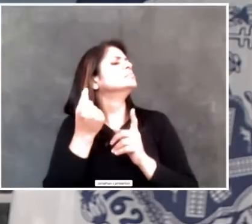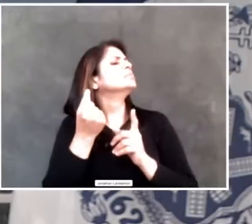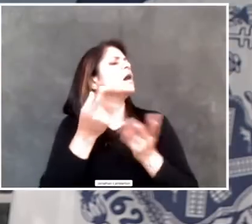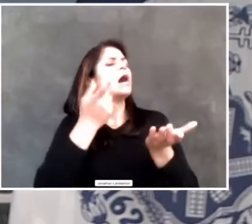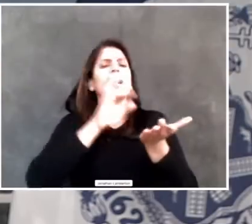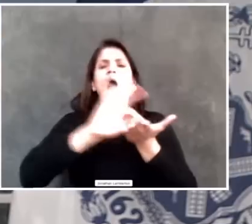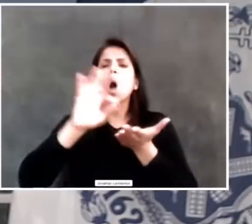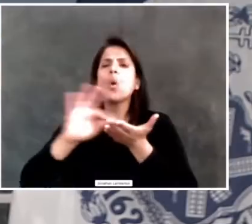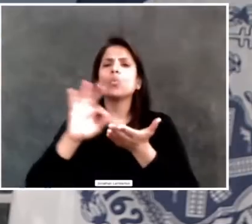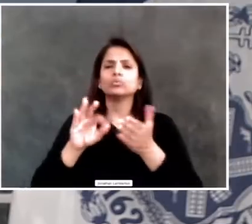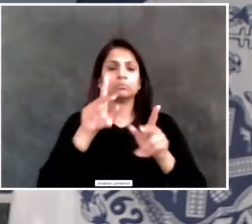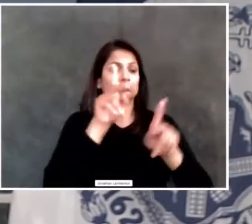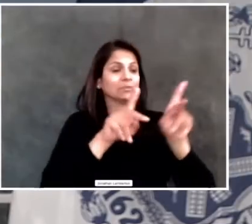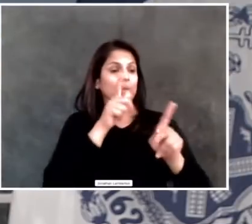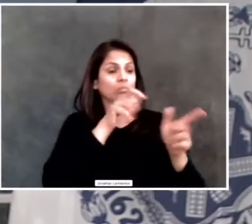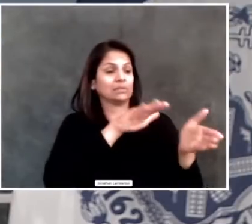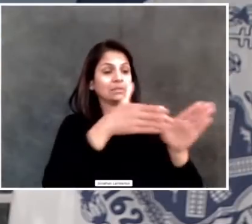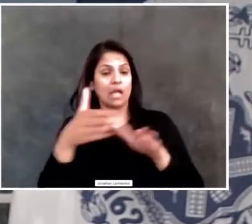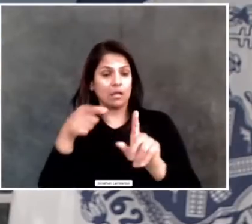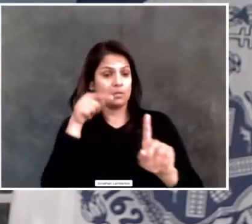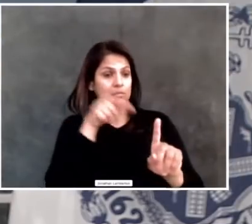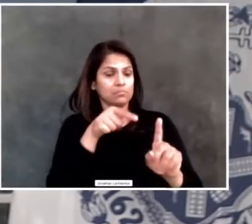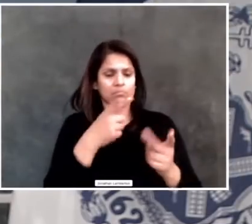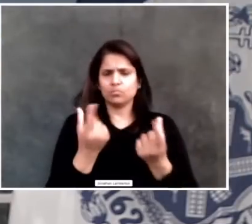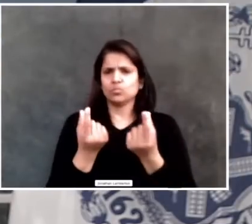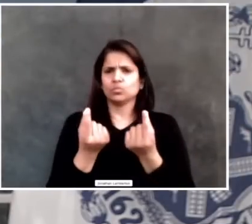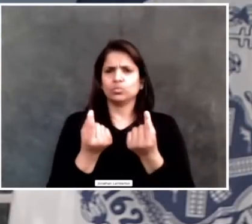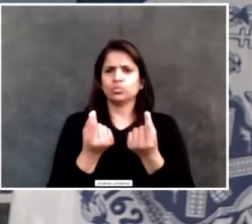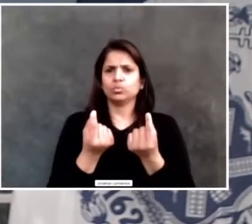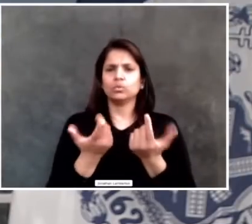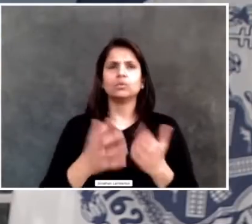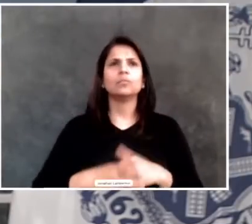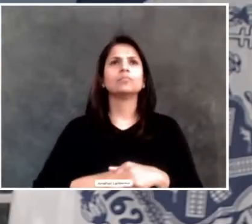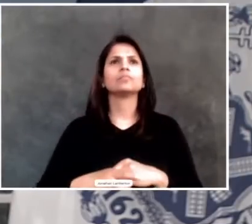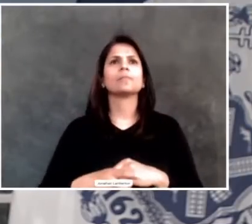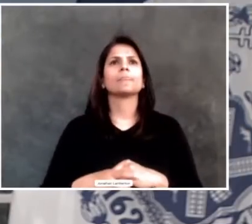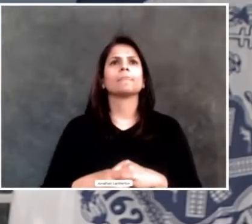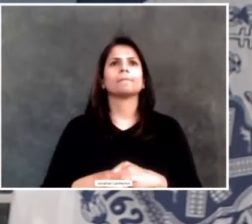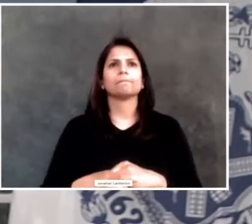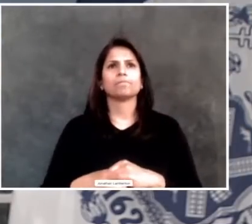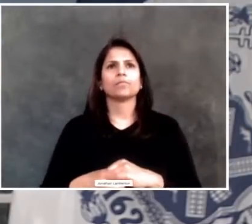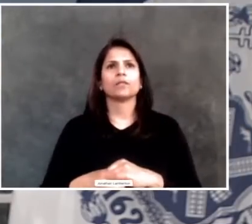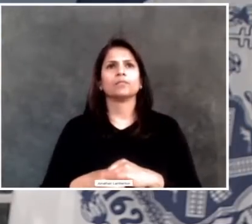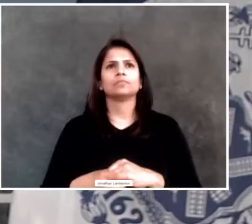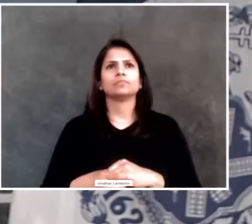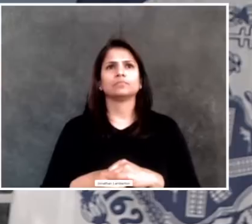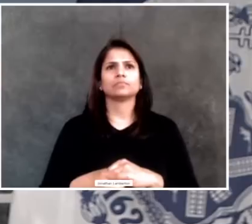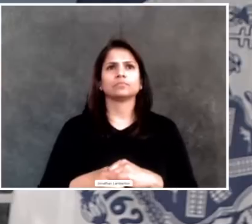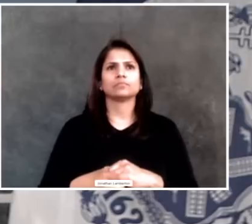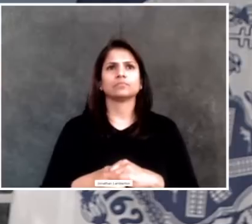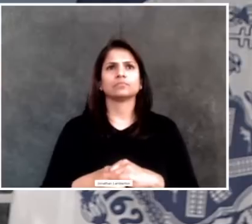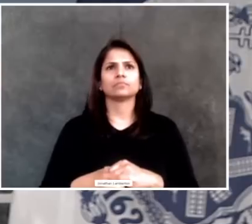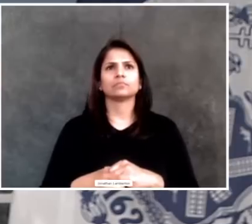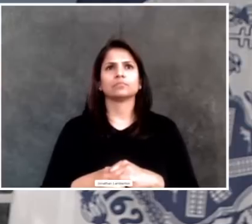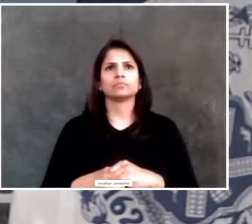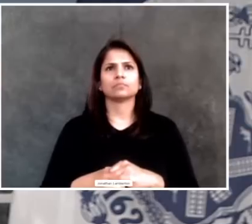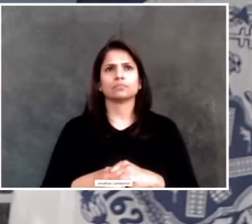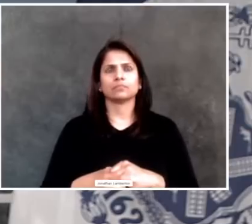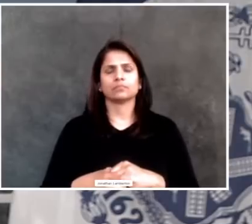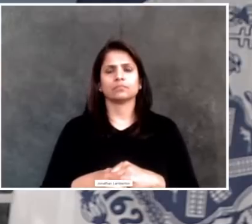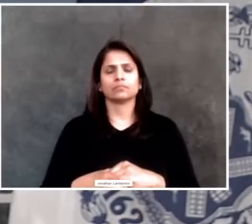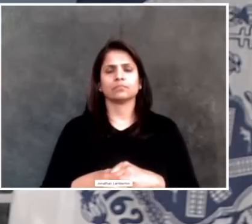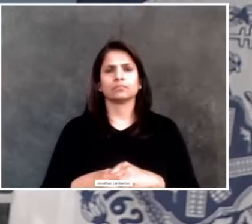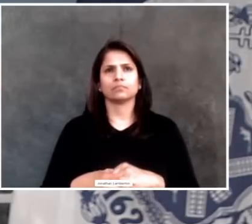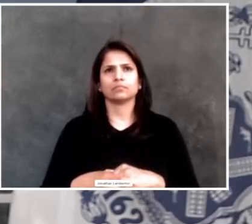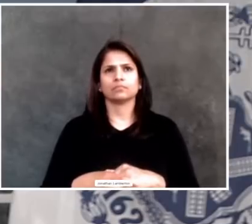data that you'll start publishing on Monday? Okay, yes. I'll start, and then Dr. Barbeau, Dr. Daskalakis,